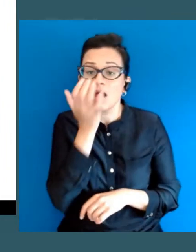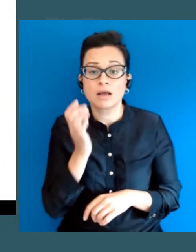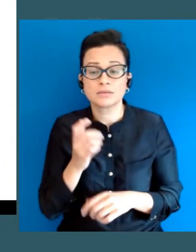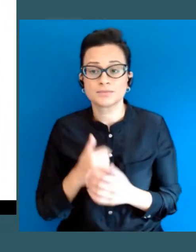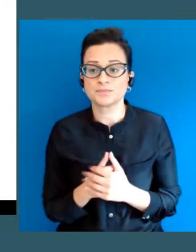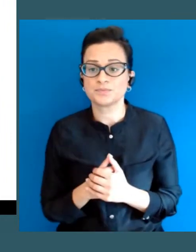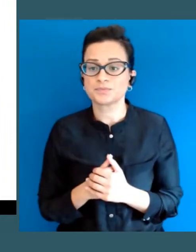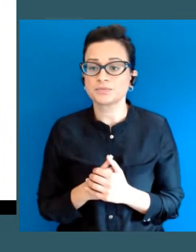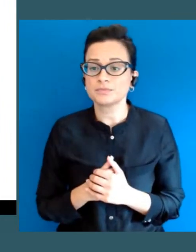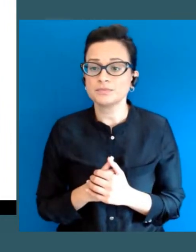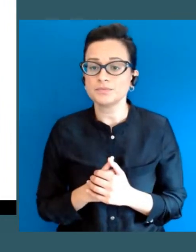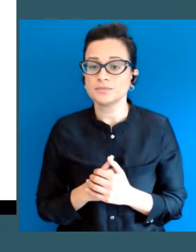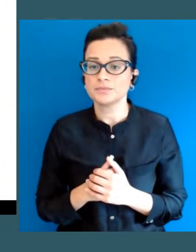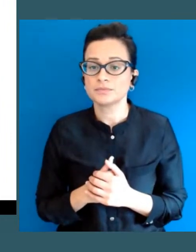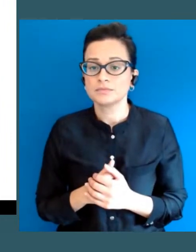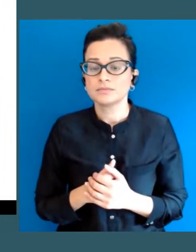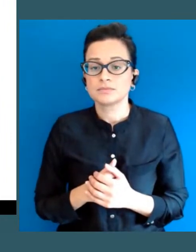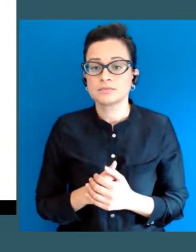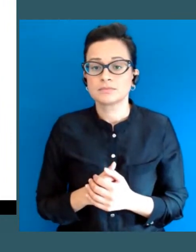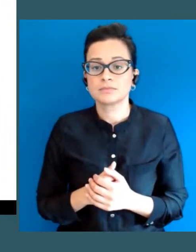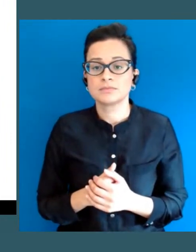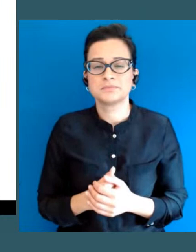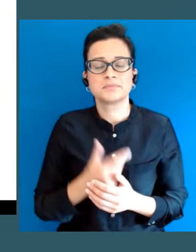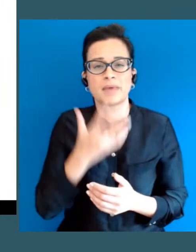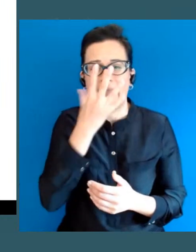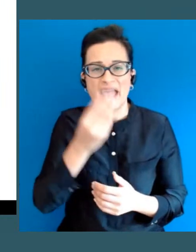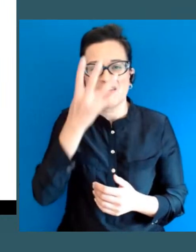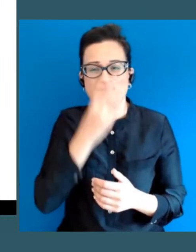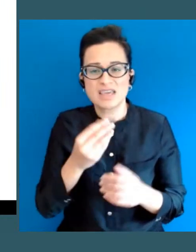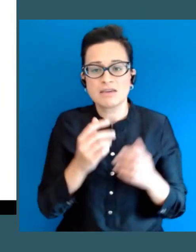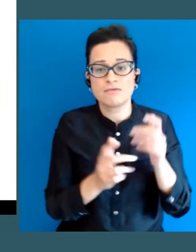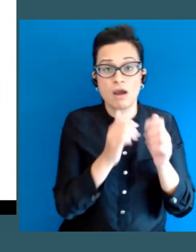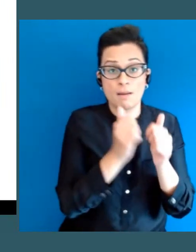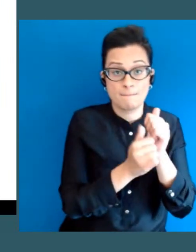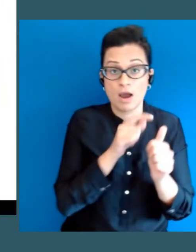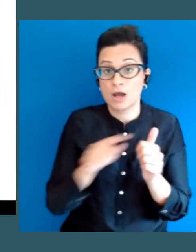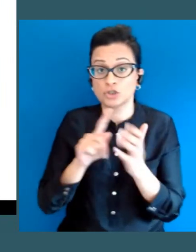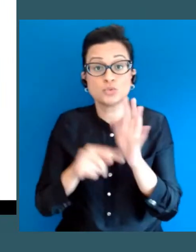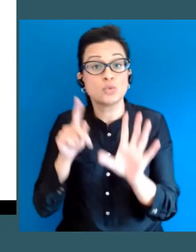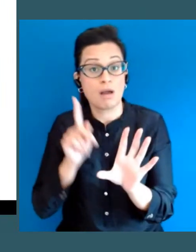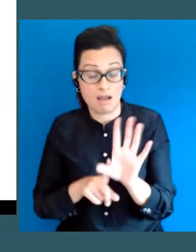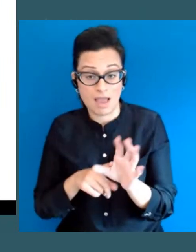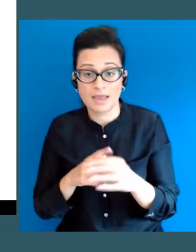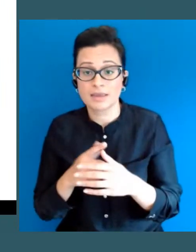He has hay fever from March until July. He's previously eaten nuts and ate peanuts